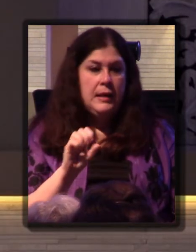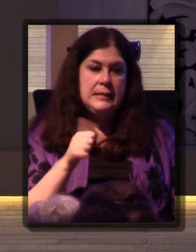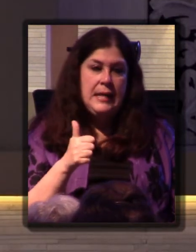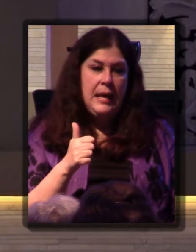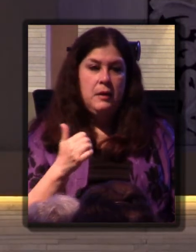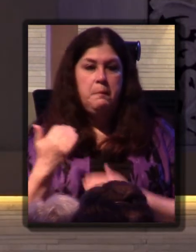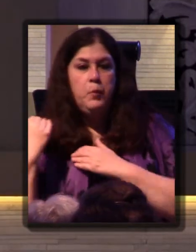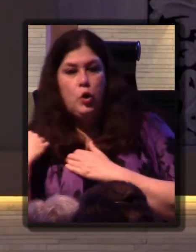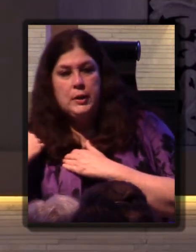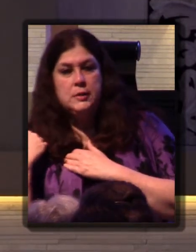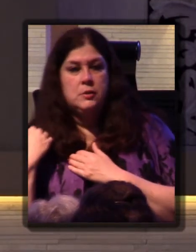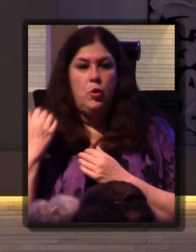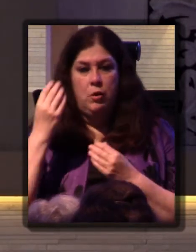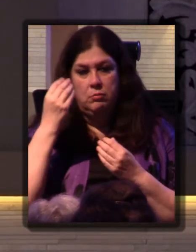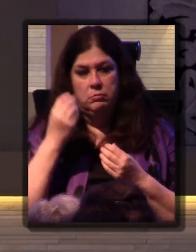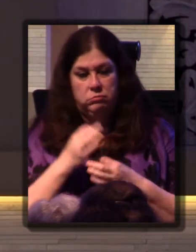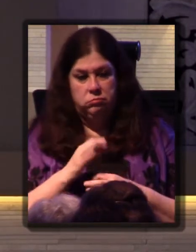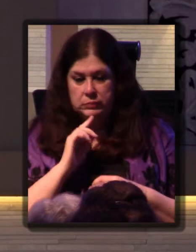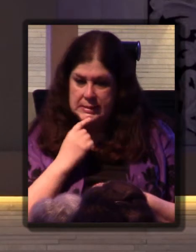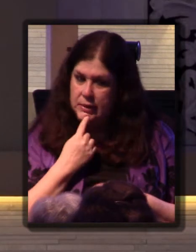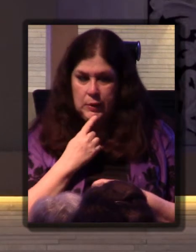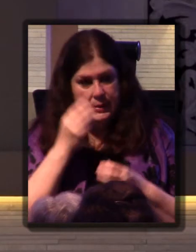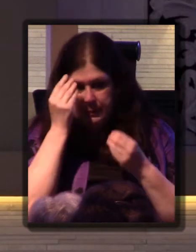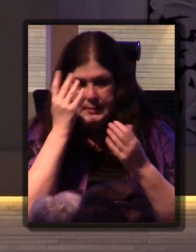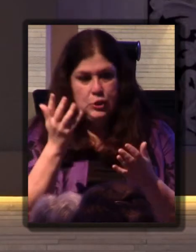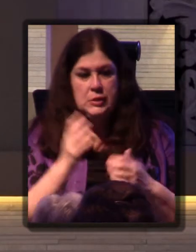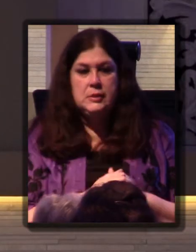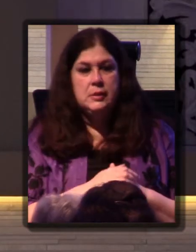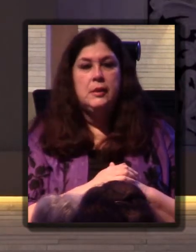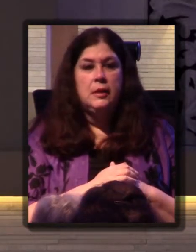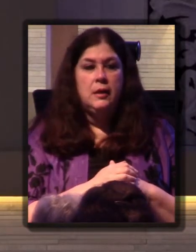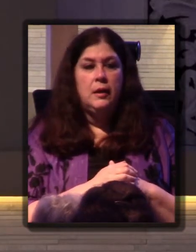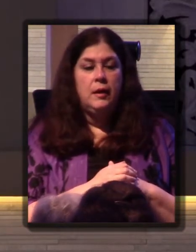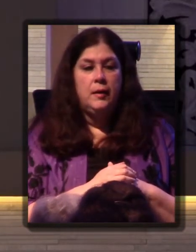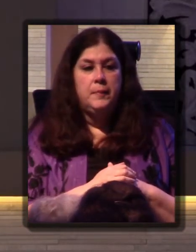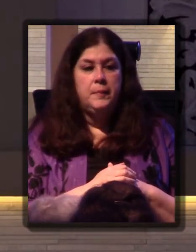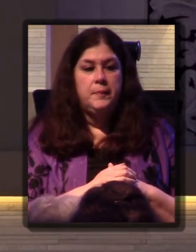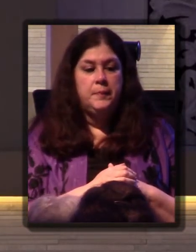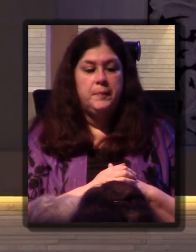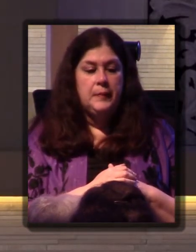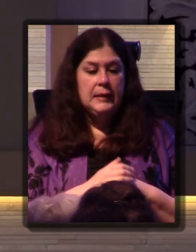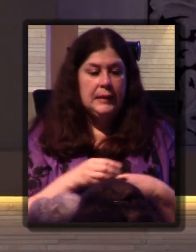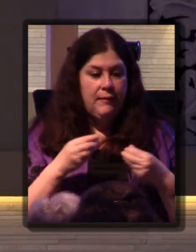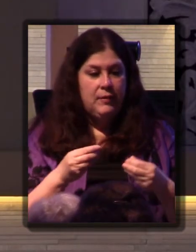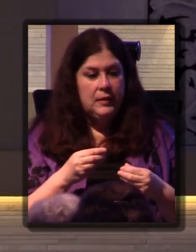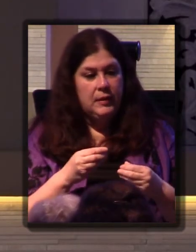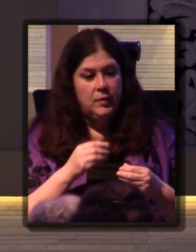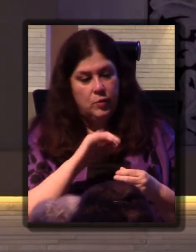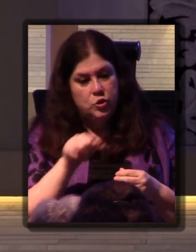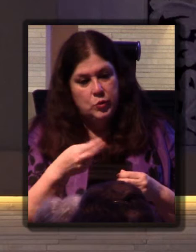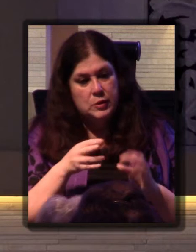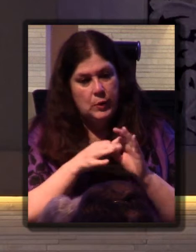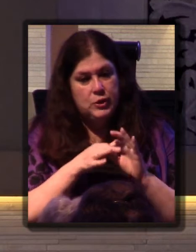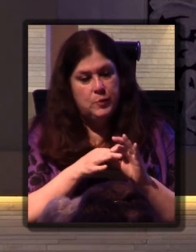are 10 burdens or heavy messages, if you will, that were given in reference to Judah's